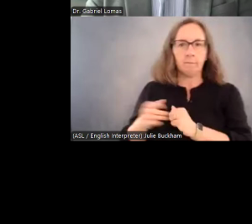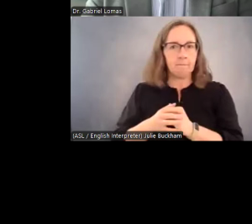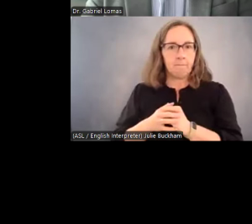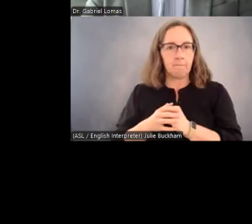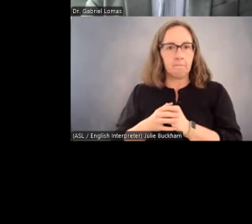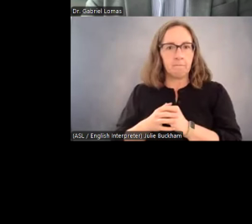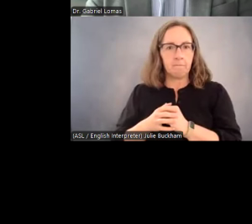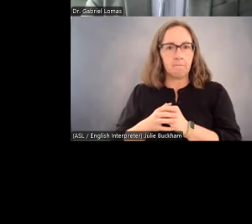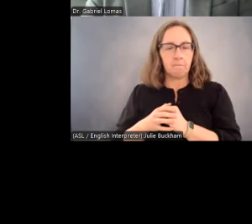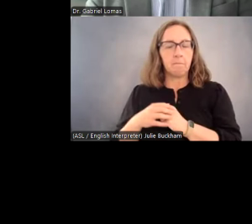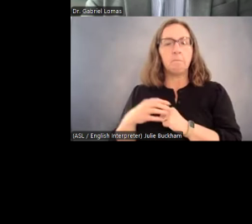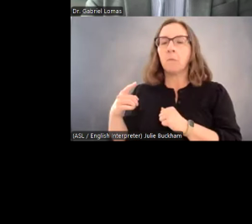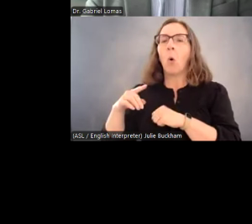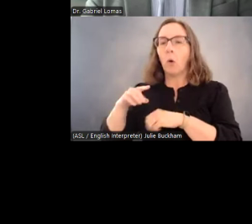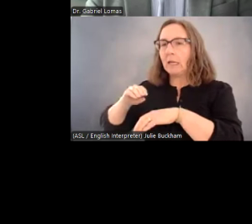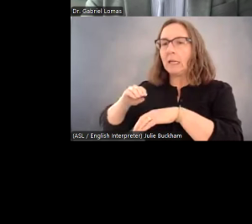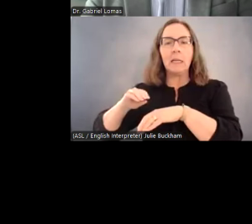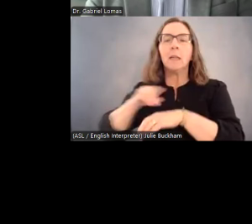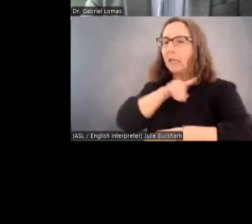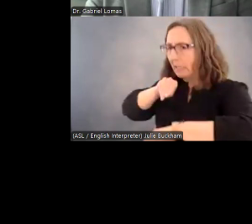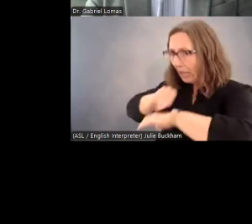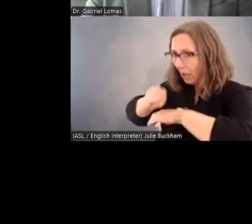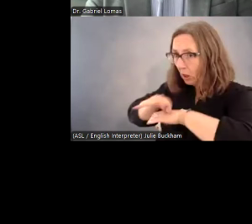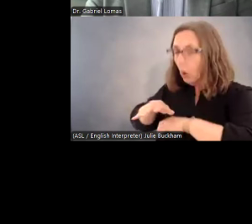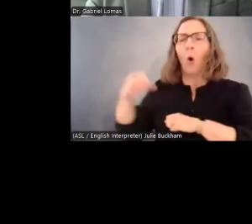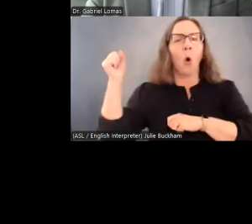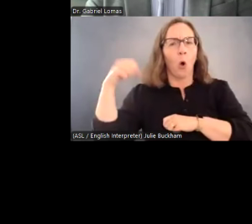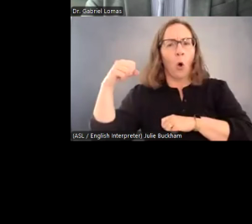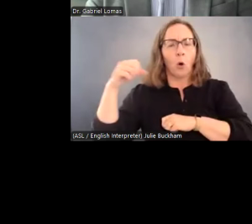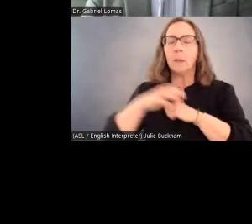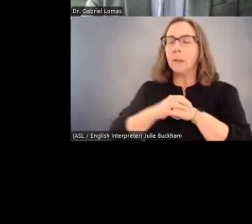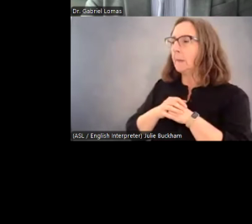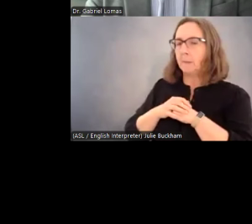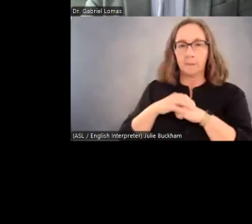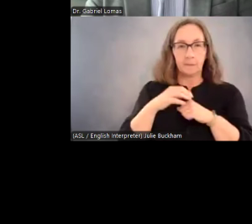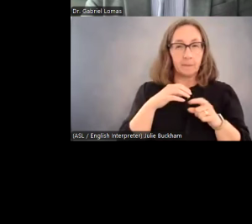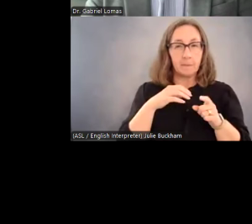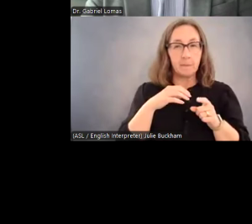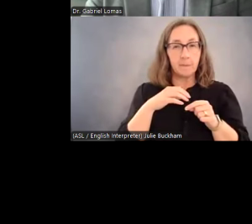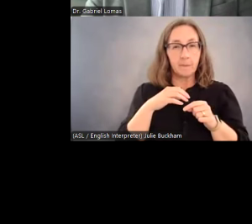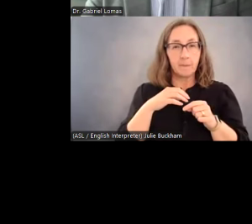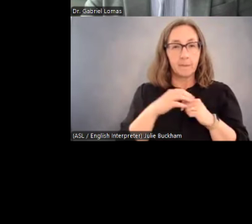Counselor? Company. Oh, okay. Okay. That that's the first step in